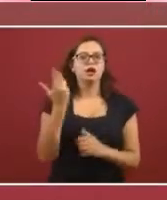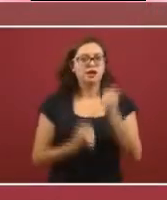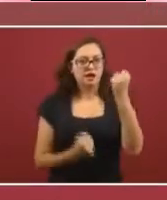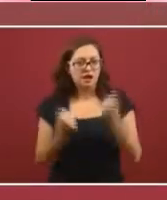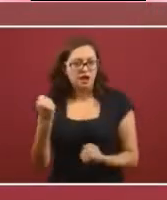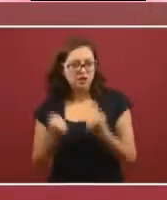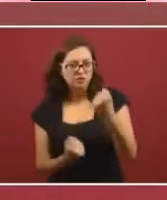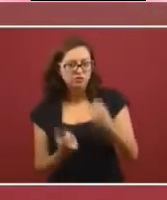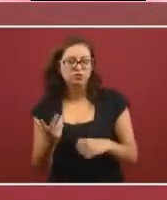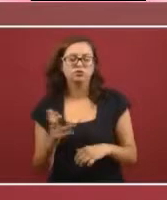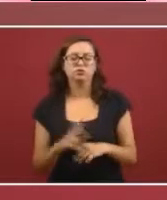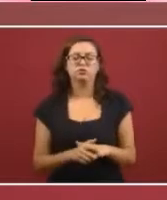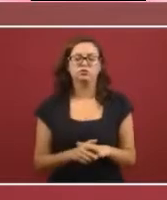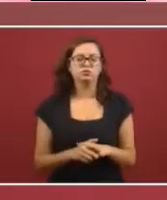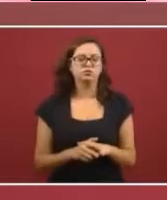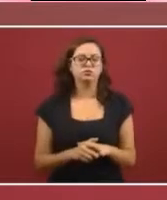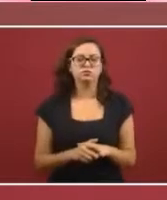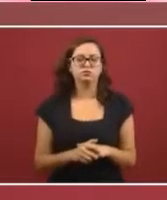in vehicles.